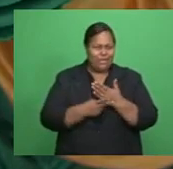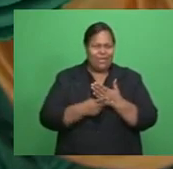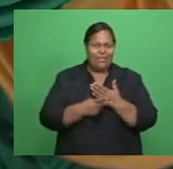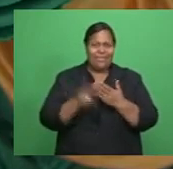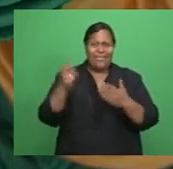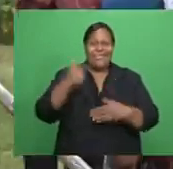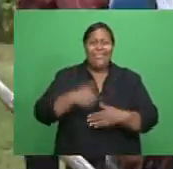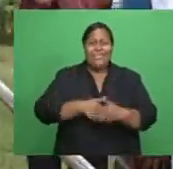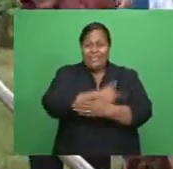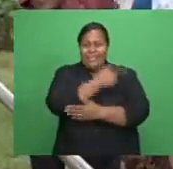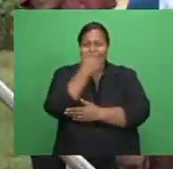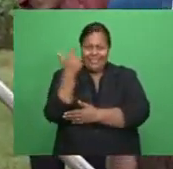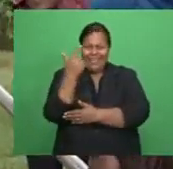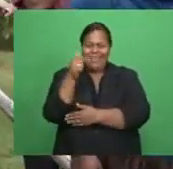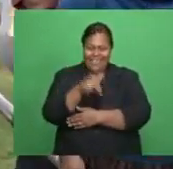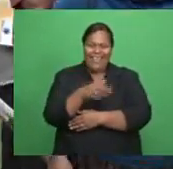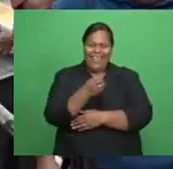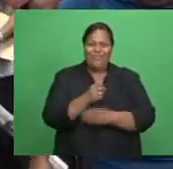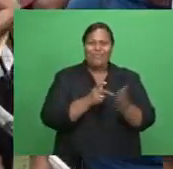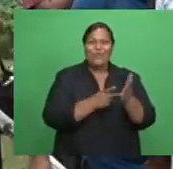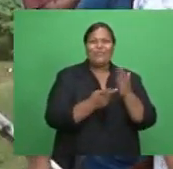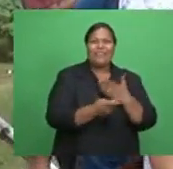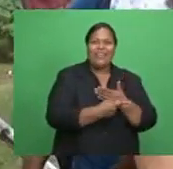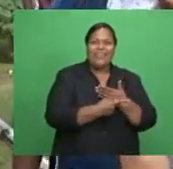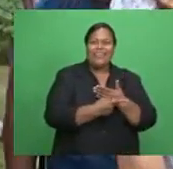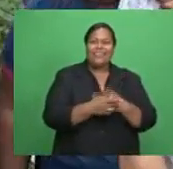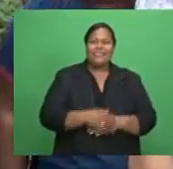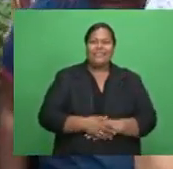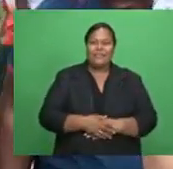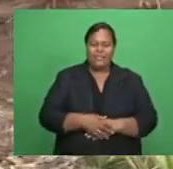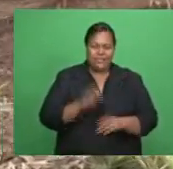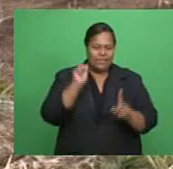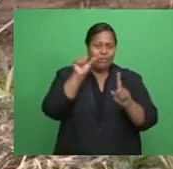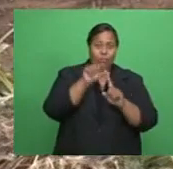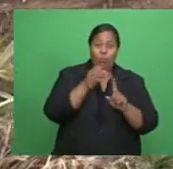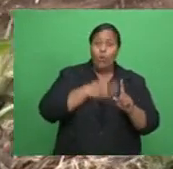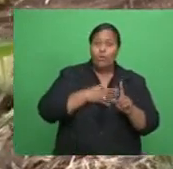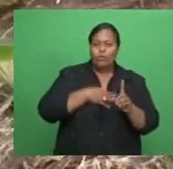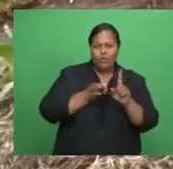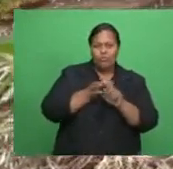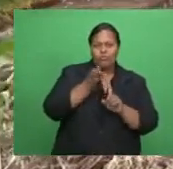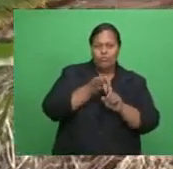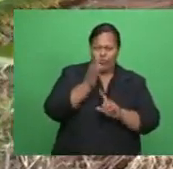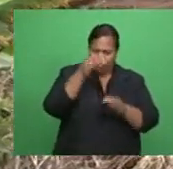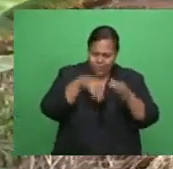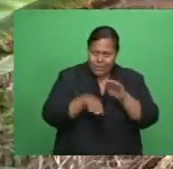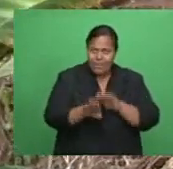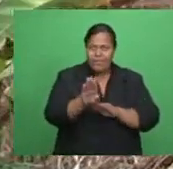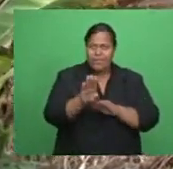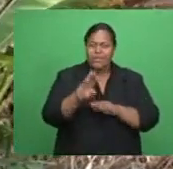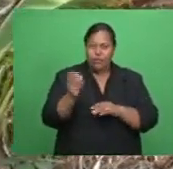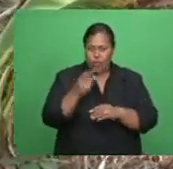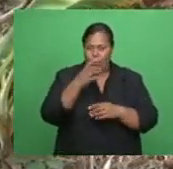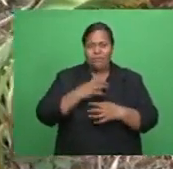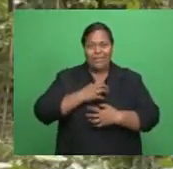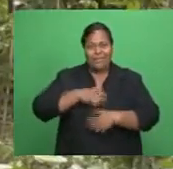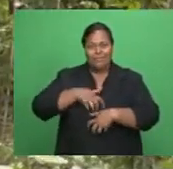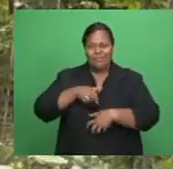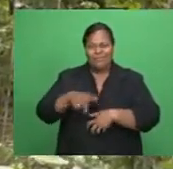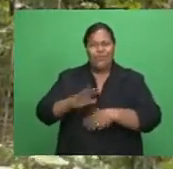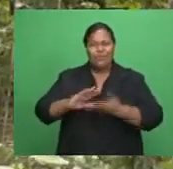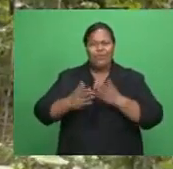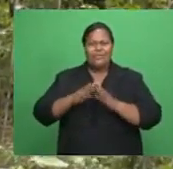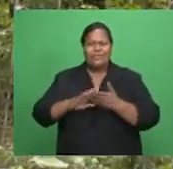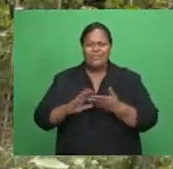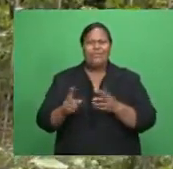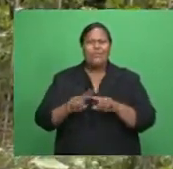Agency, Fiji. The project aims to improve resilience and adaptive capacities of vulnerable communities in drought-prone